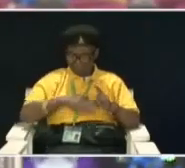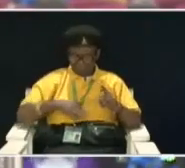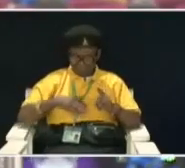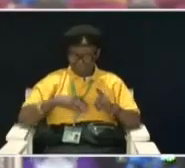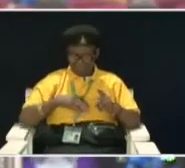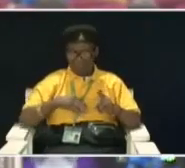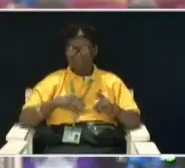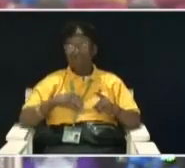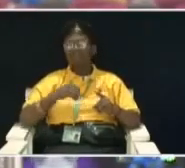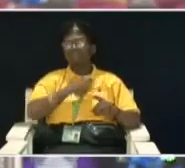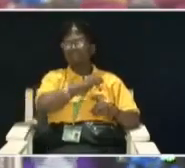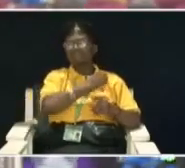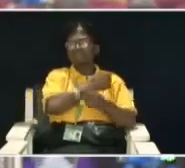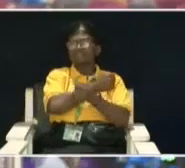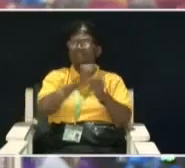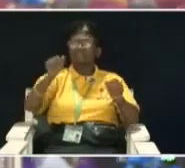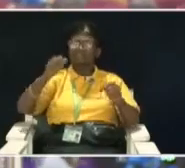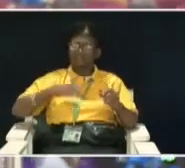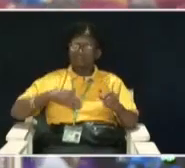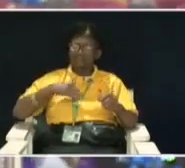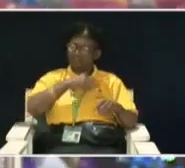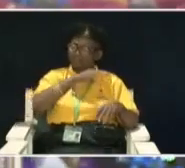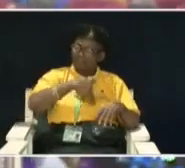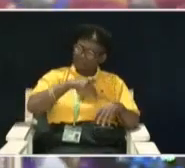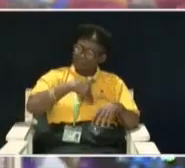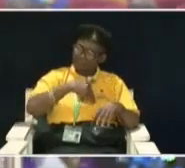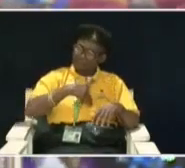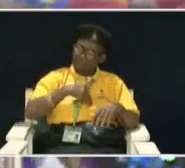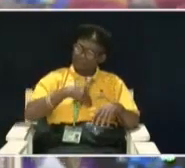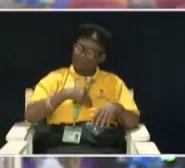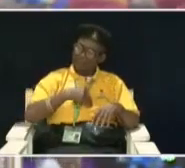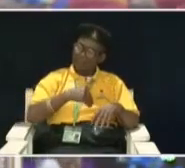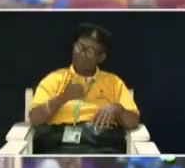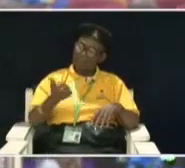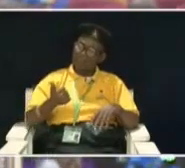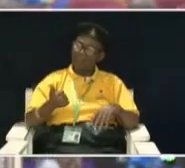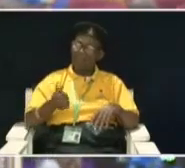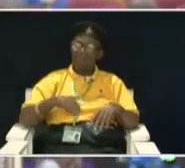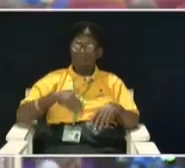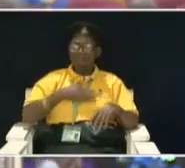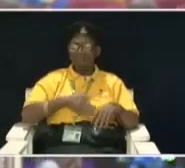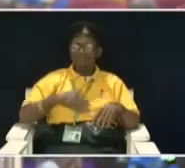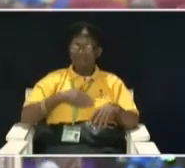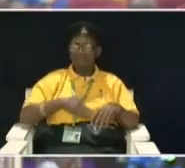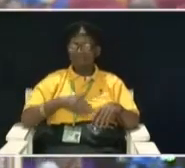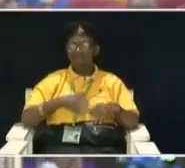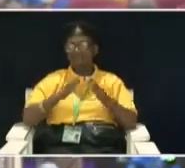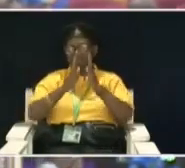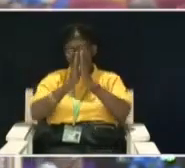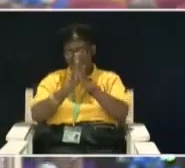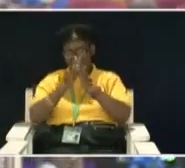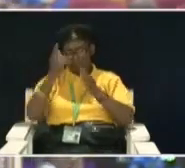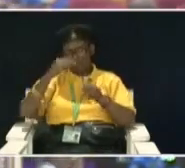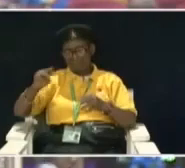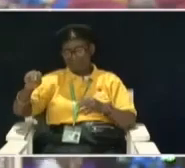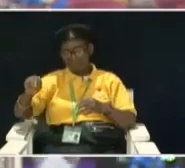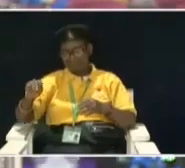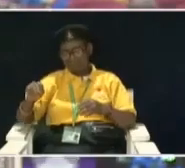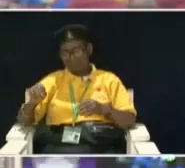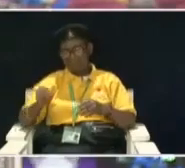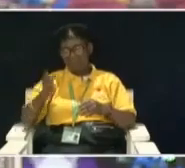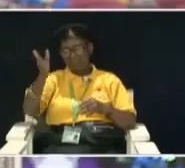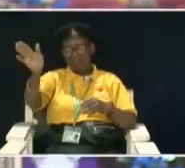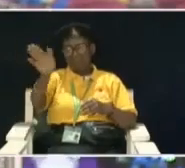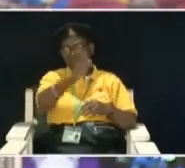to these people and intercede for them. And pray that the one who saved our own souls will save their own